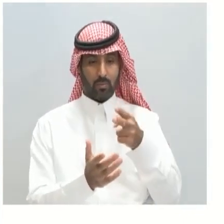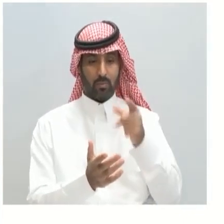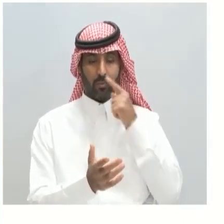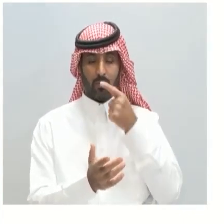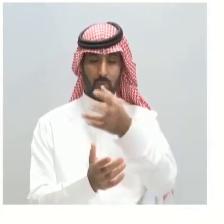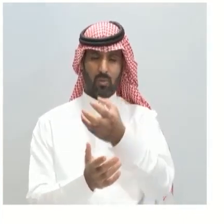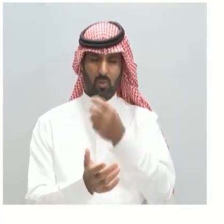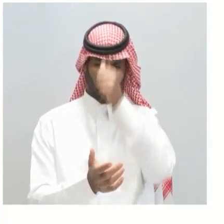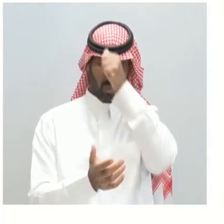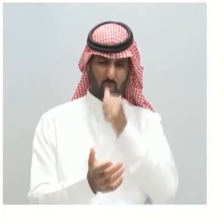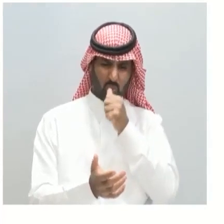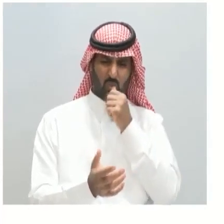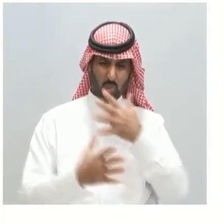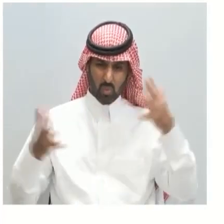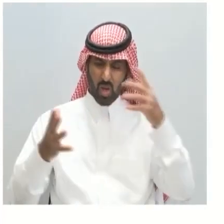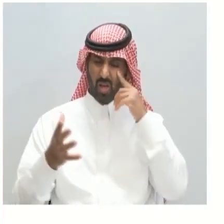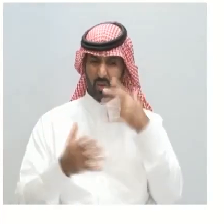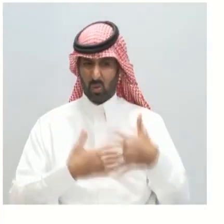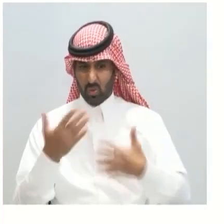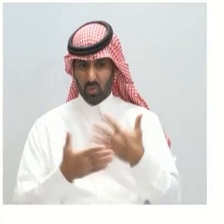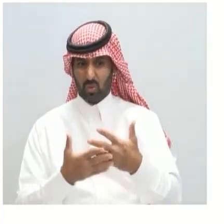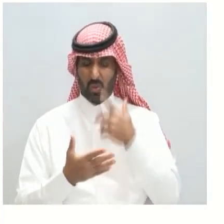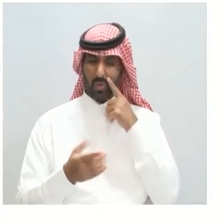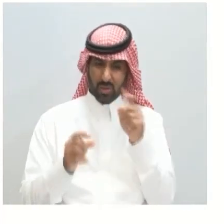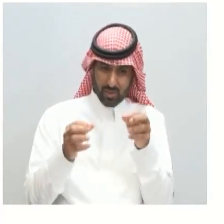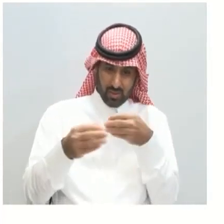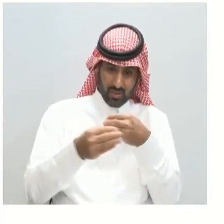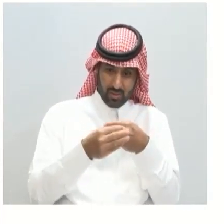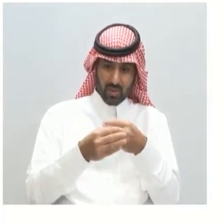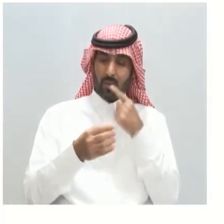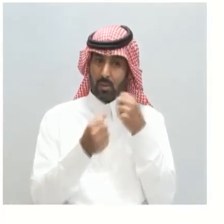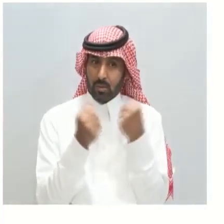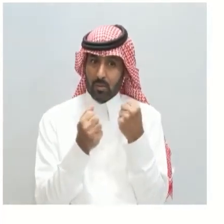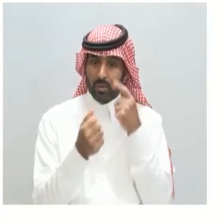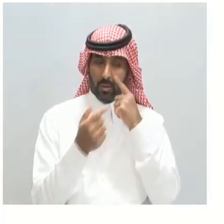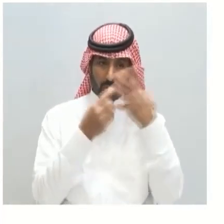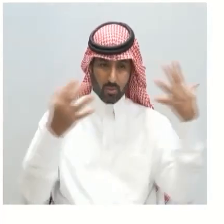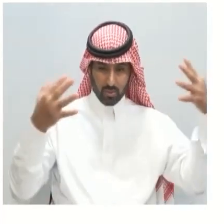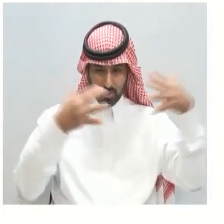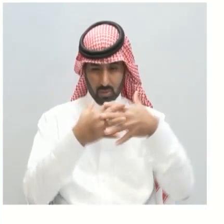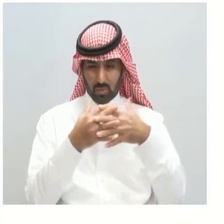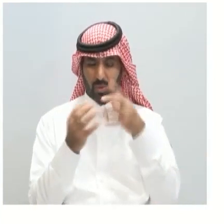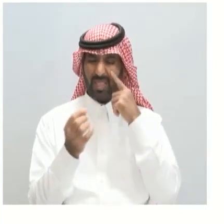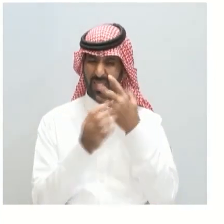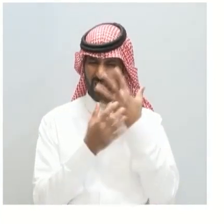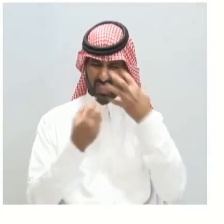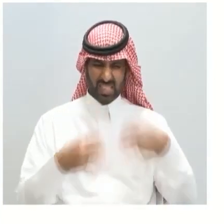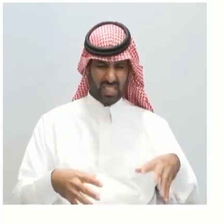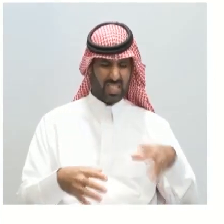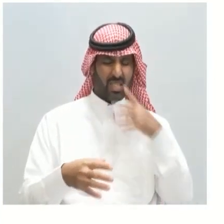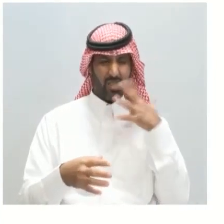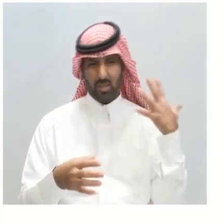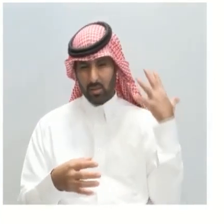get angry, get big, get busy, get close, get cold, get dark, get dirty, get